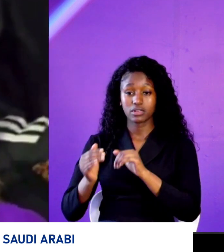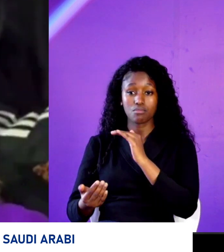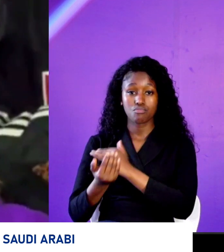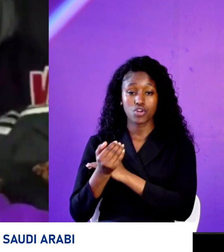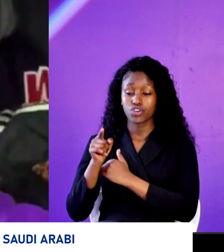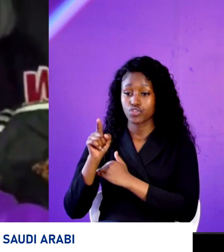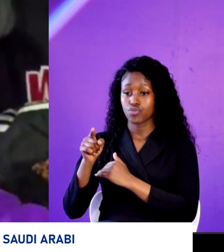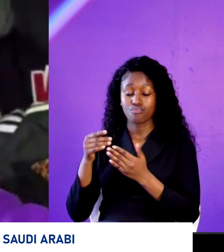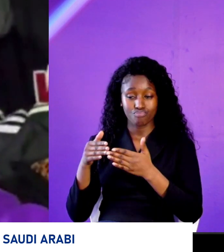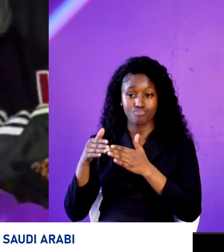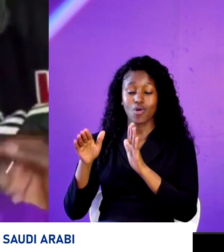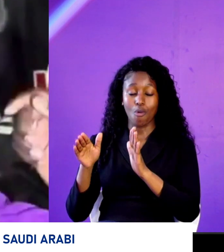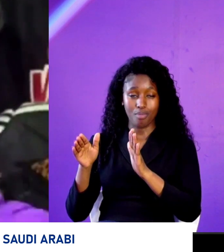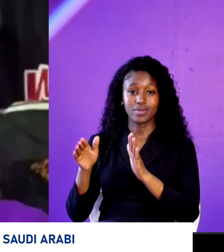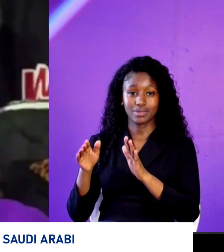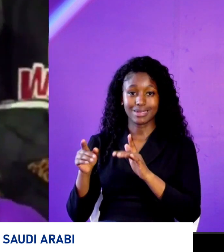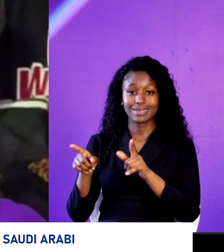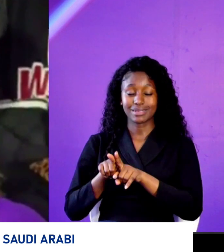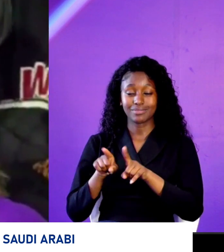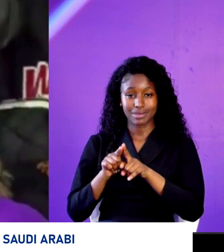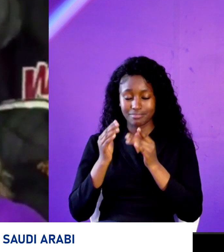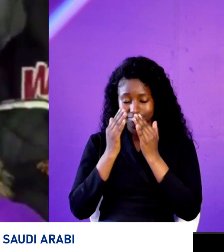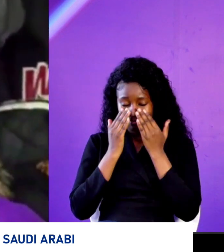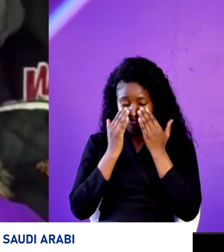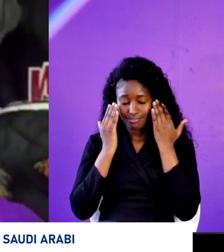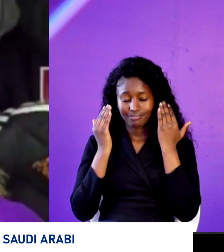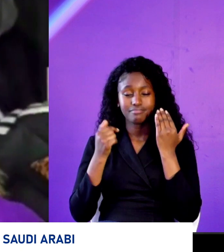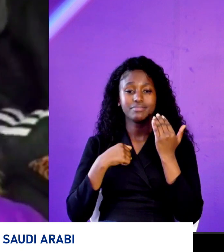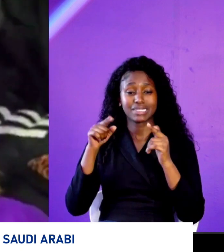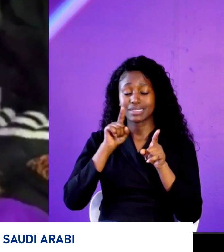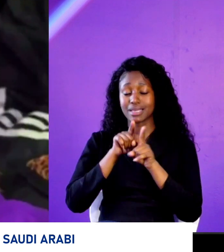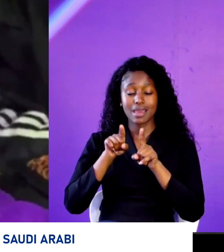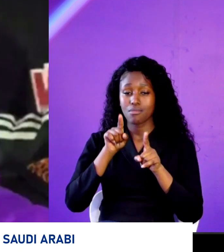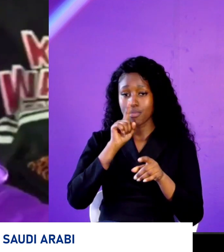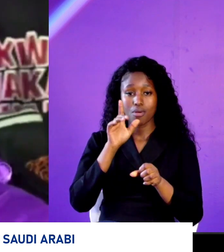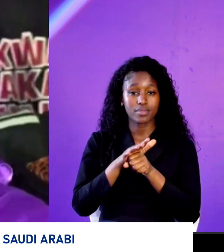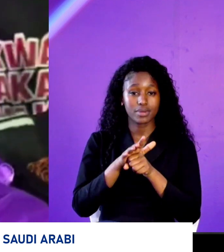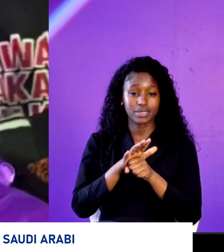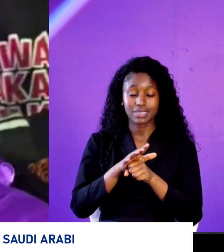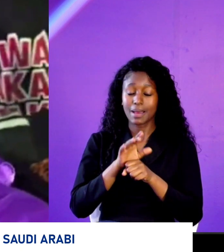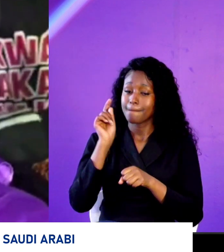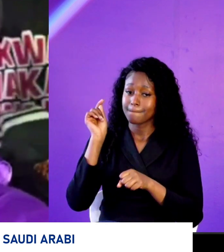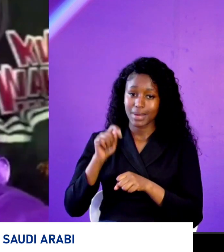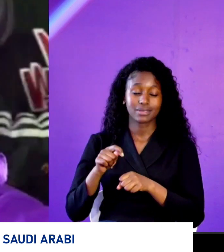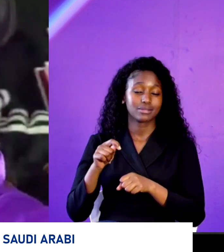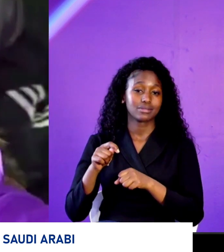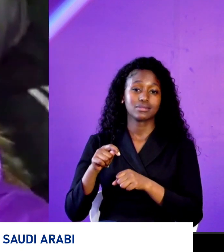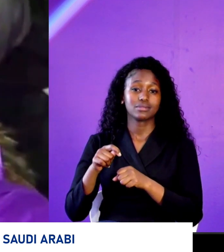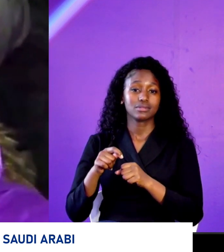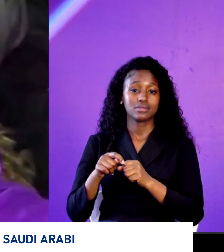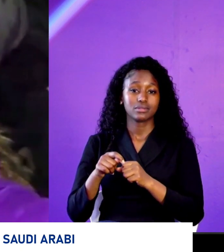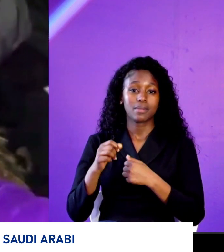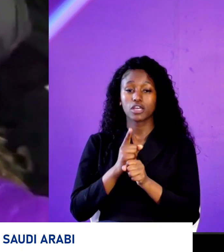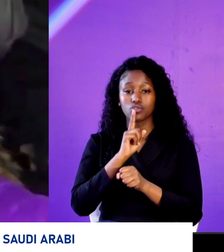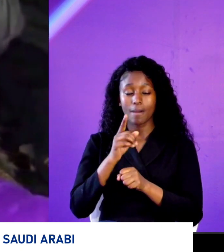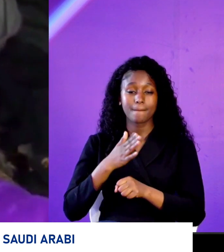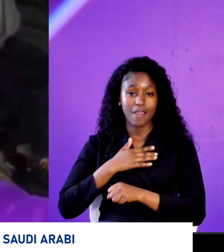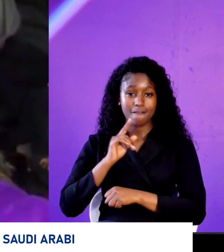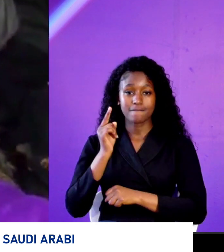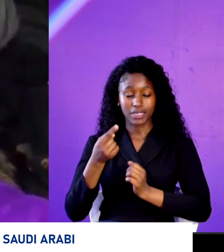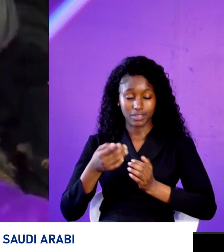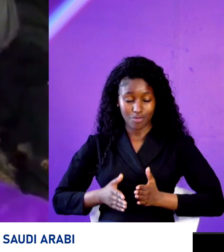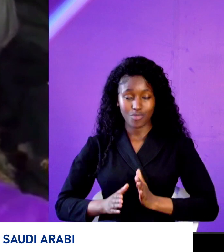door, wiped away my tears, and promised that you would deliver my firstborn,